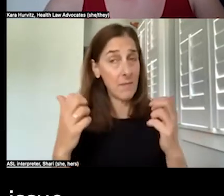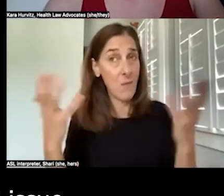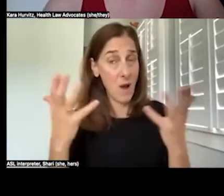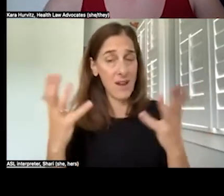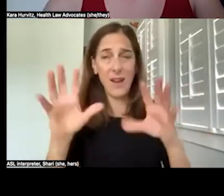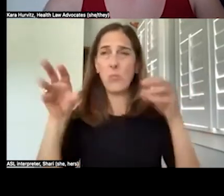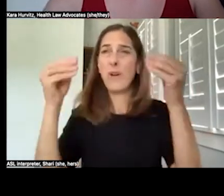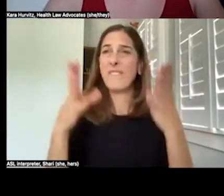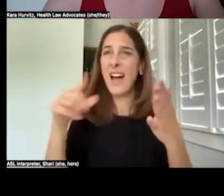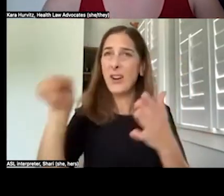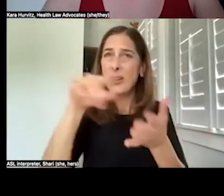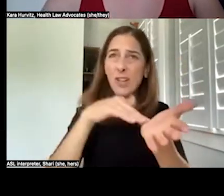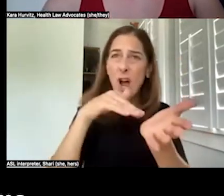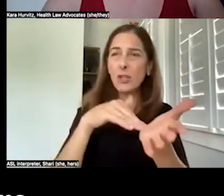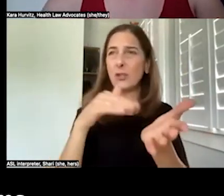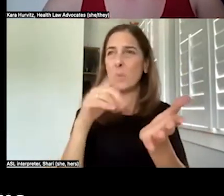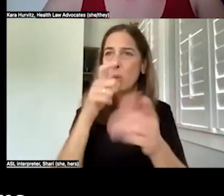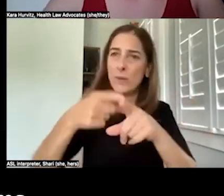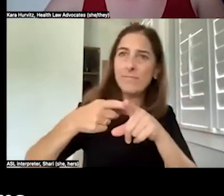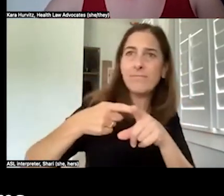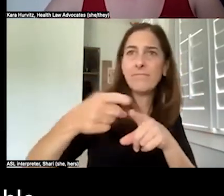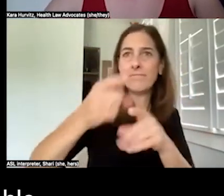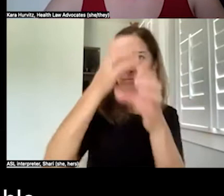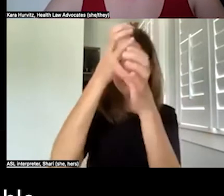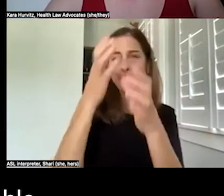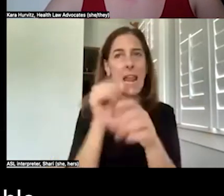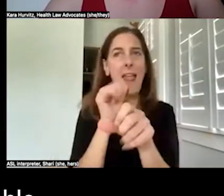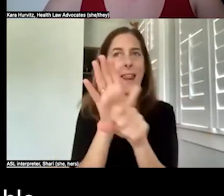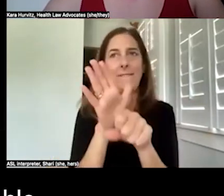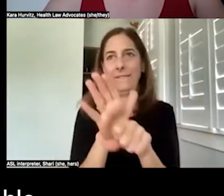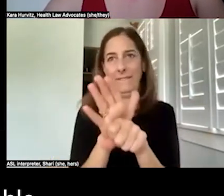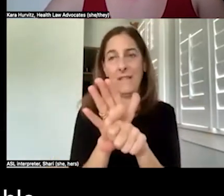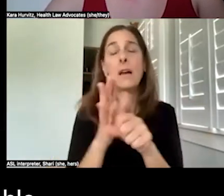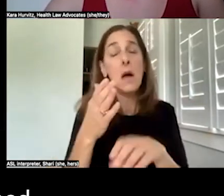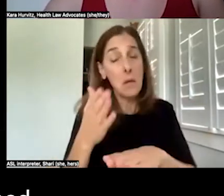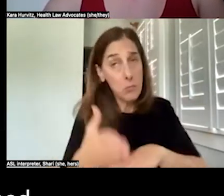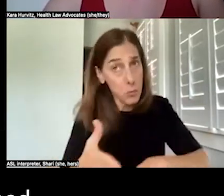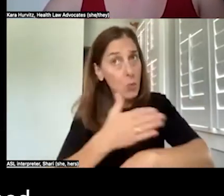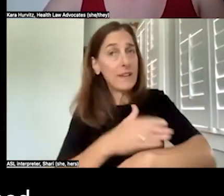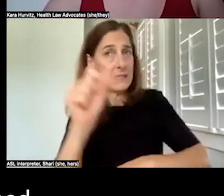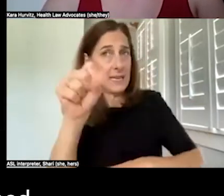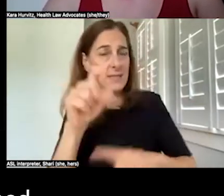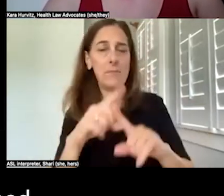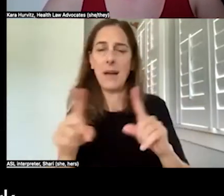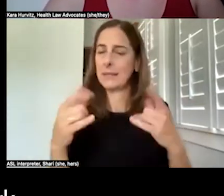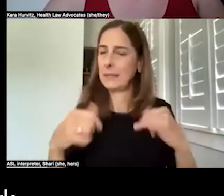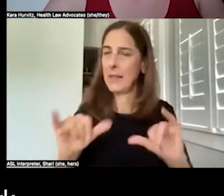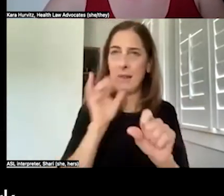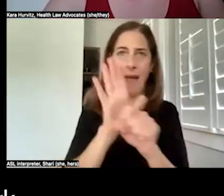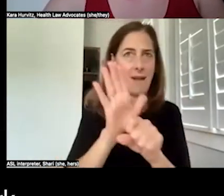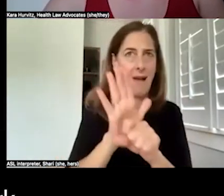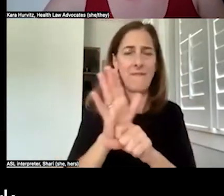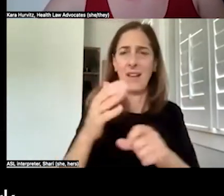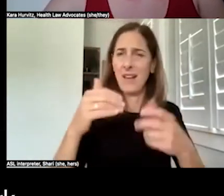issue, but we're still not where we need to be in terms of making sure everyone is able to access everything they need within